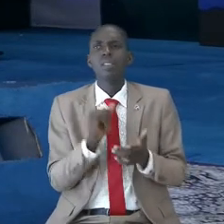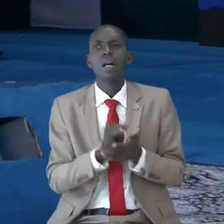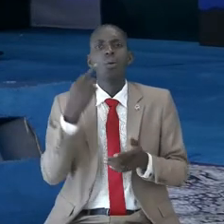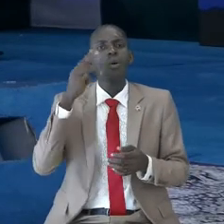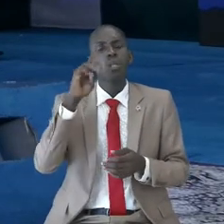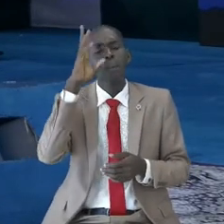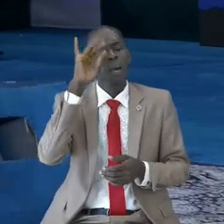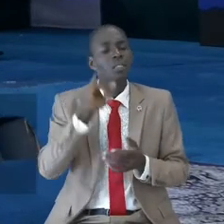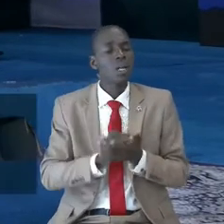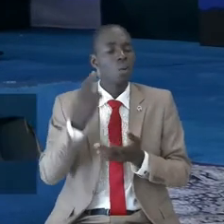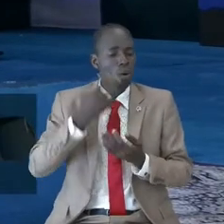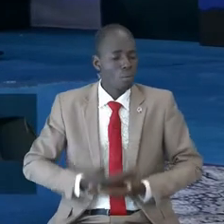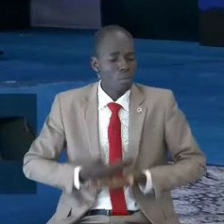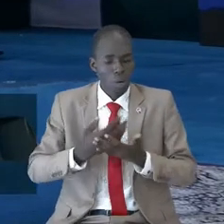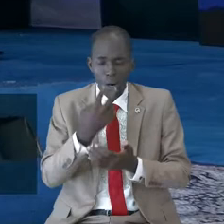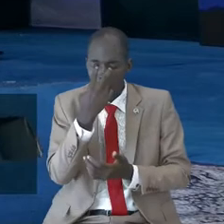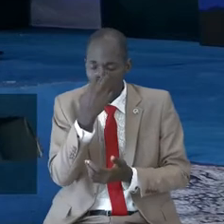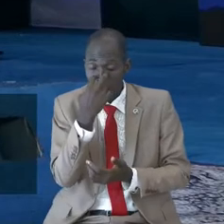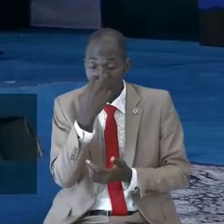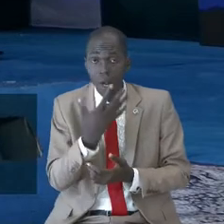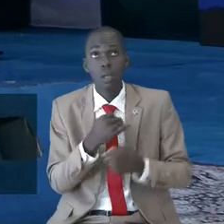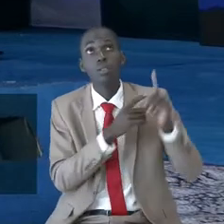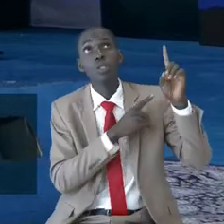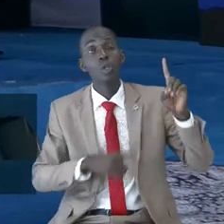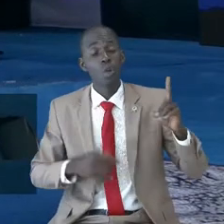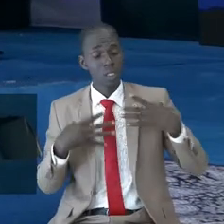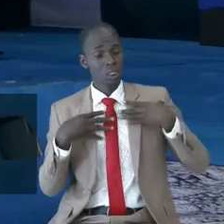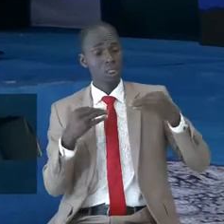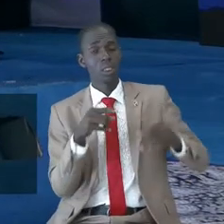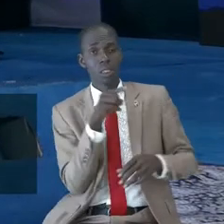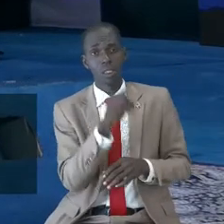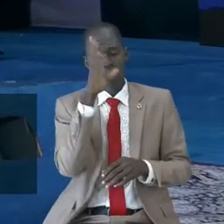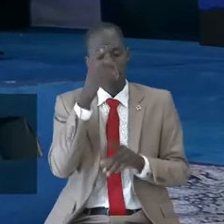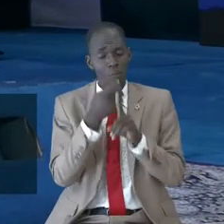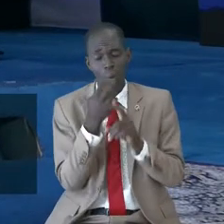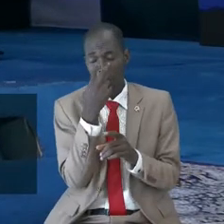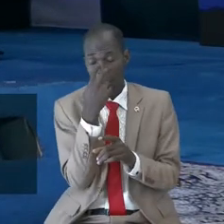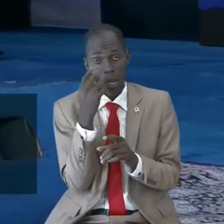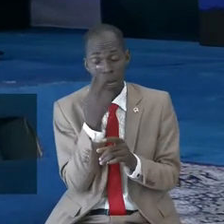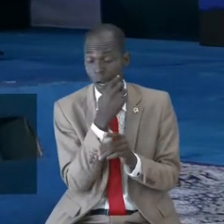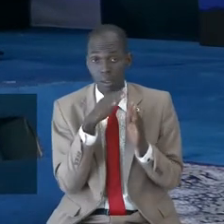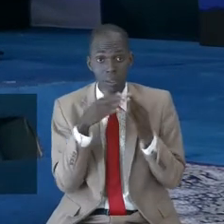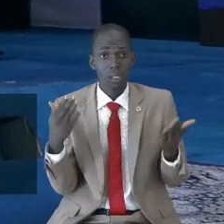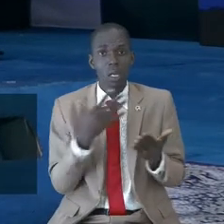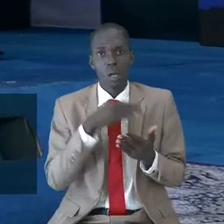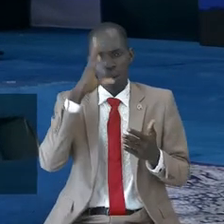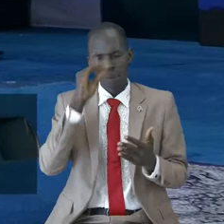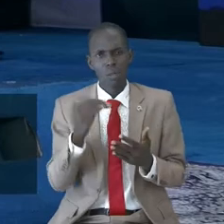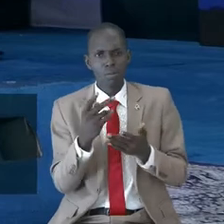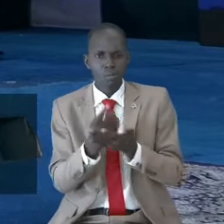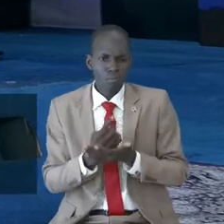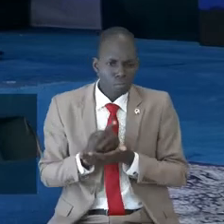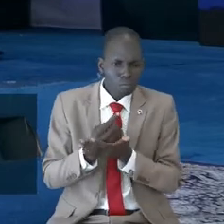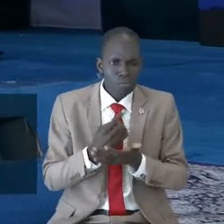born blind. And the Lord healed him of the blindness. And he began to talk and discuss with